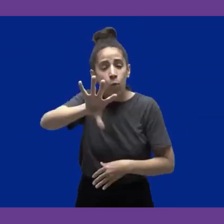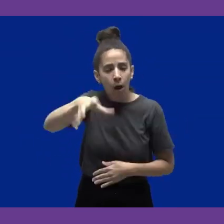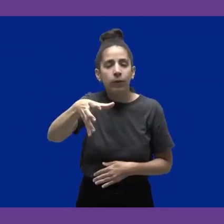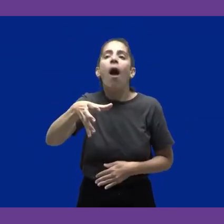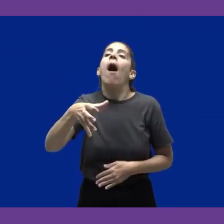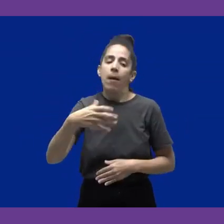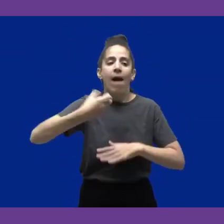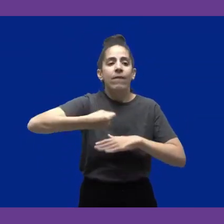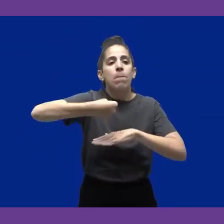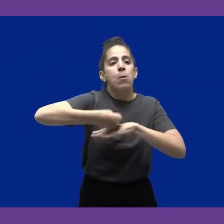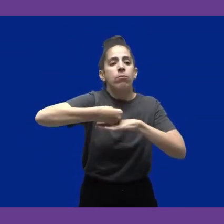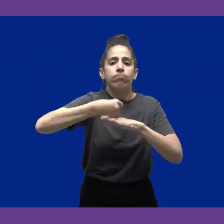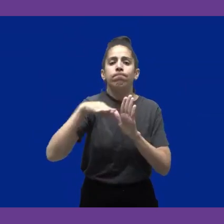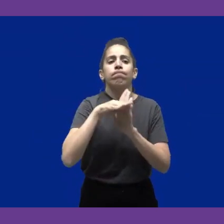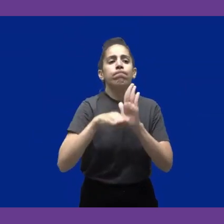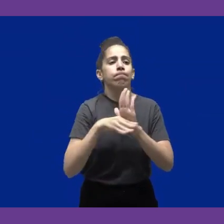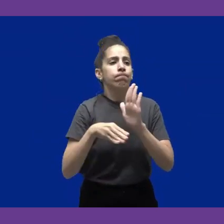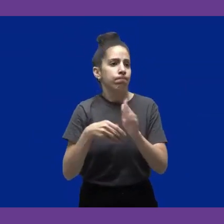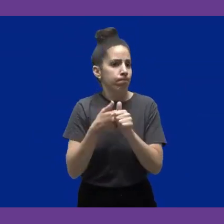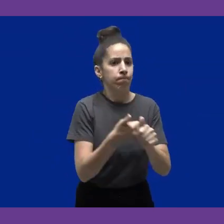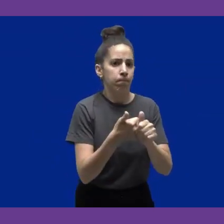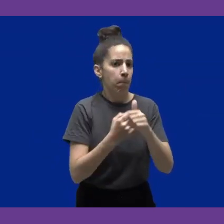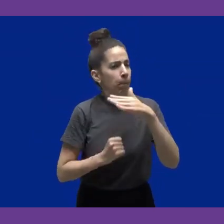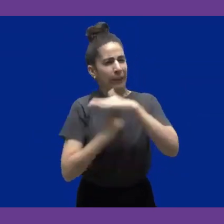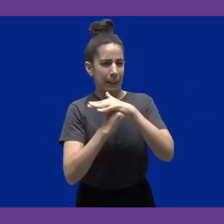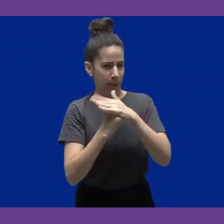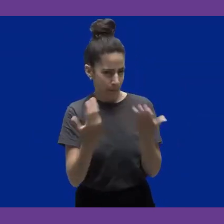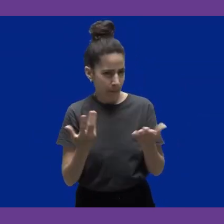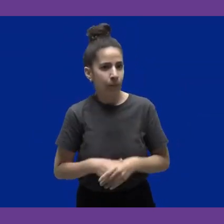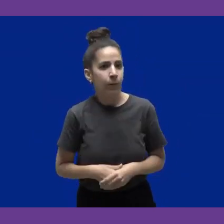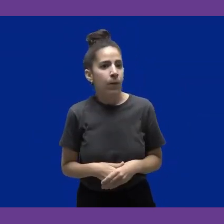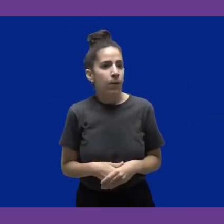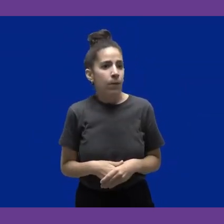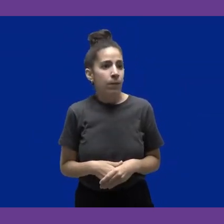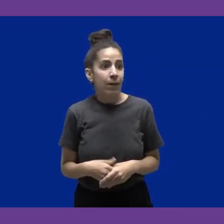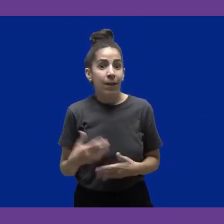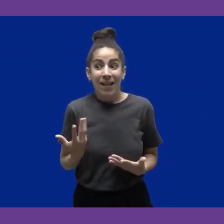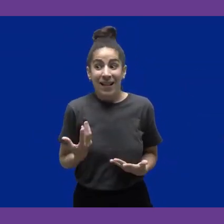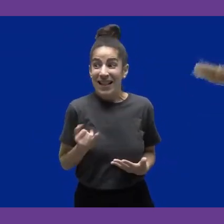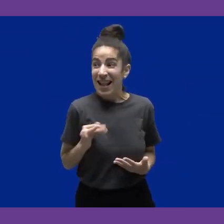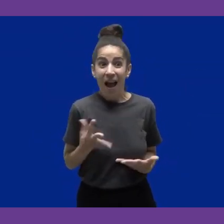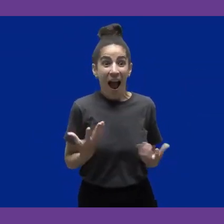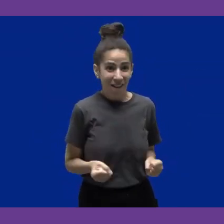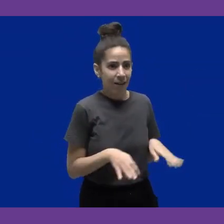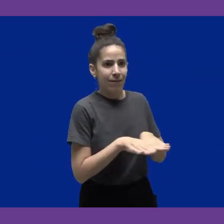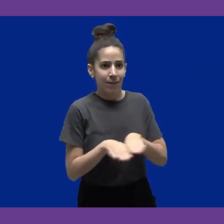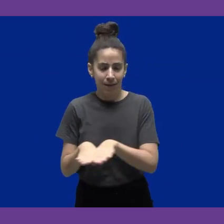effect of harmonization. We want to create a single market. The standards are going to